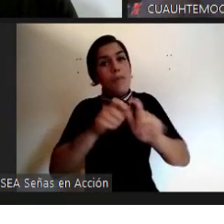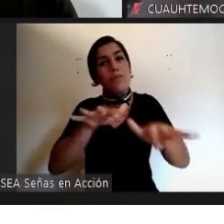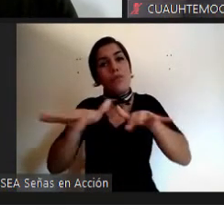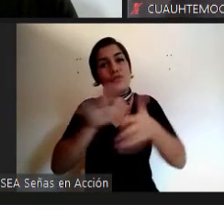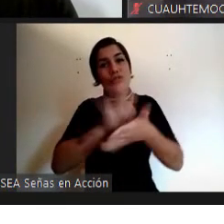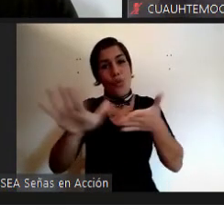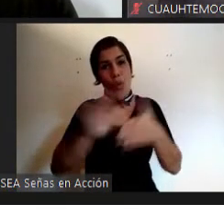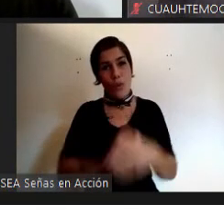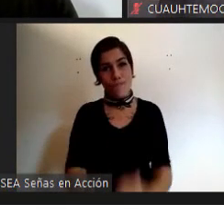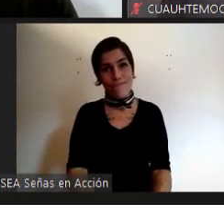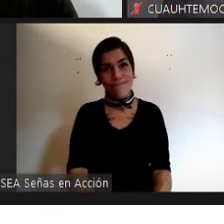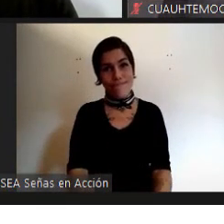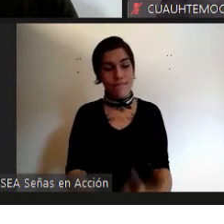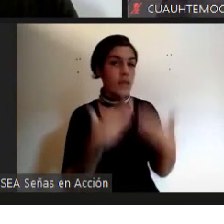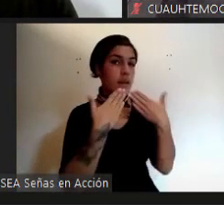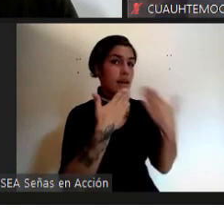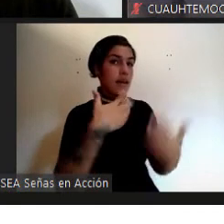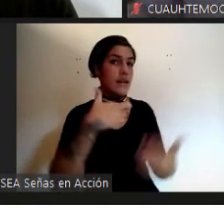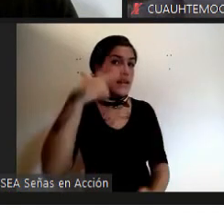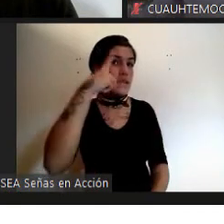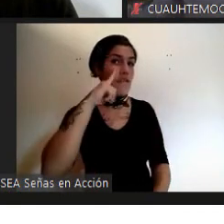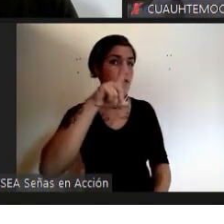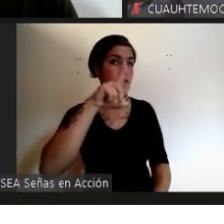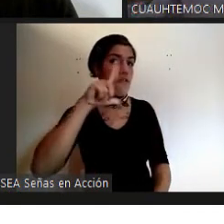Thank you, Philippe.